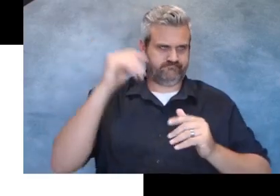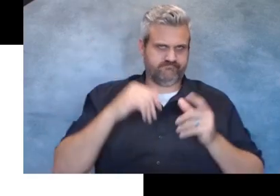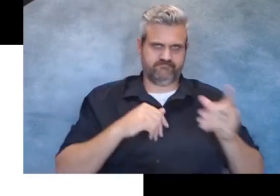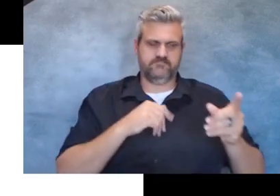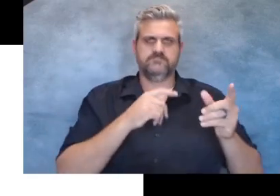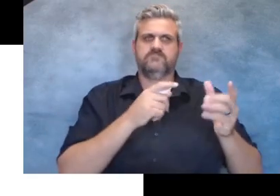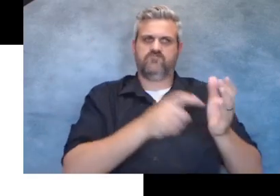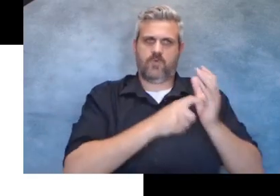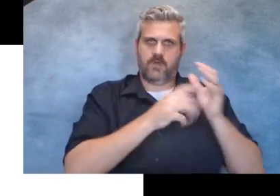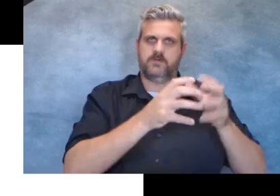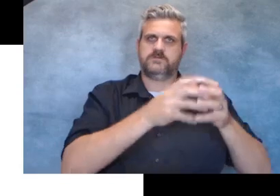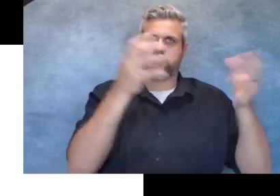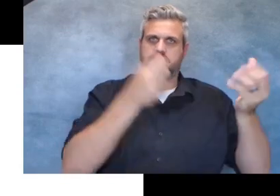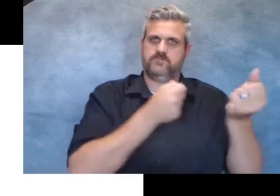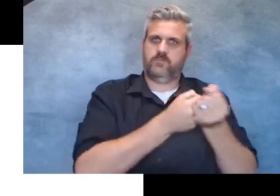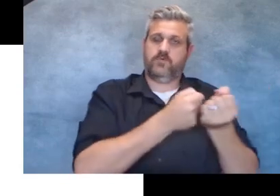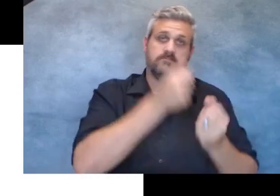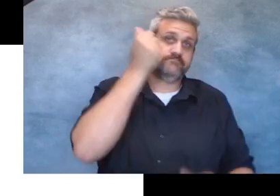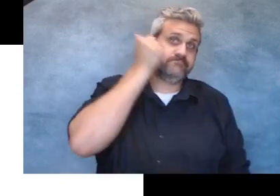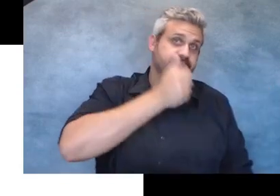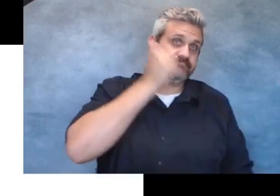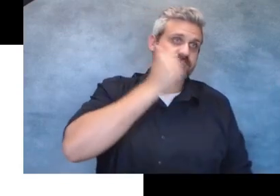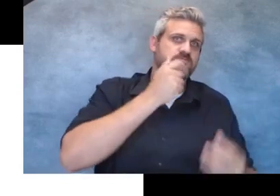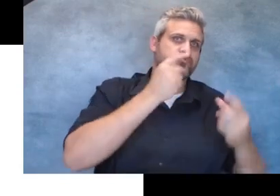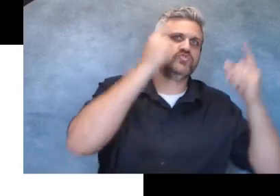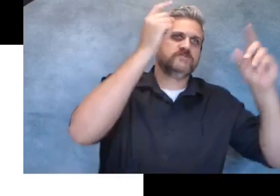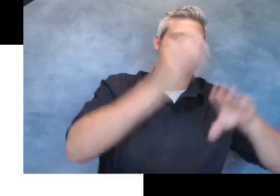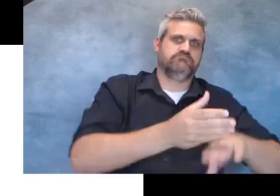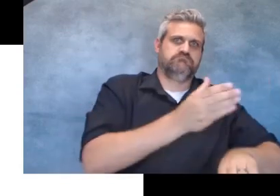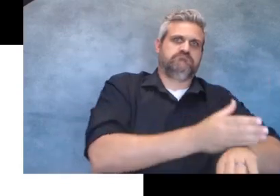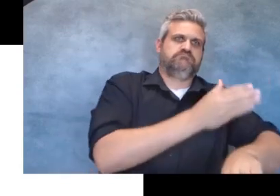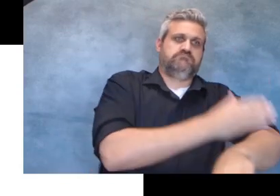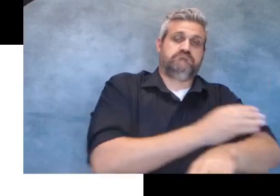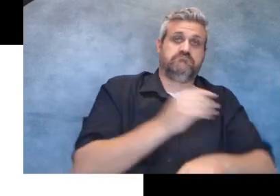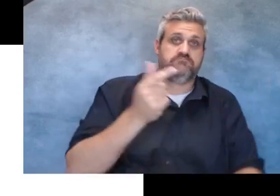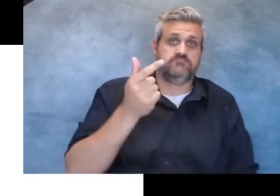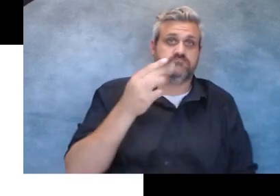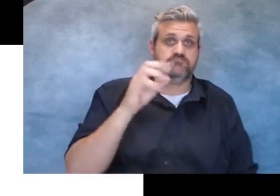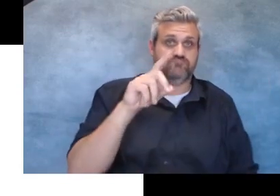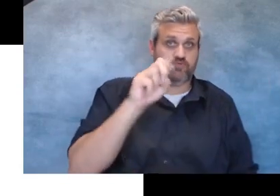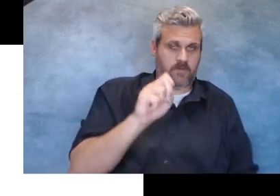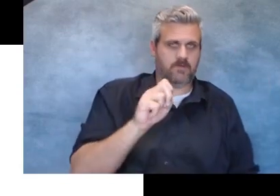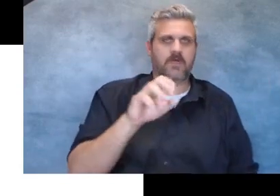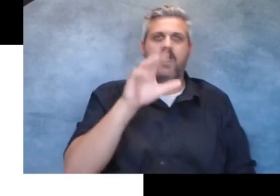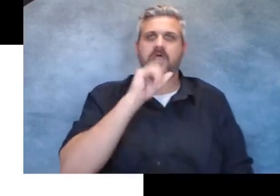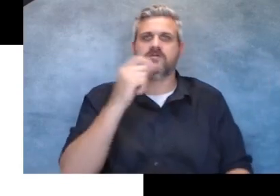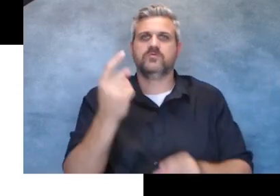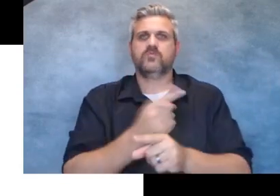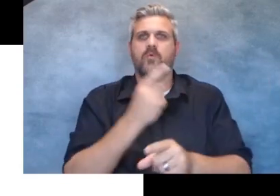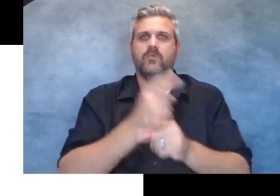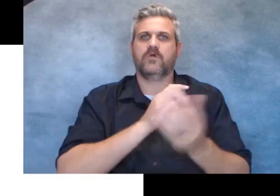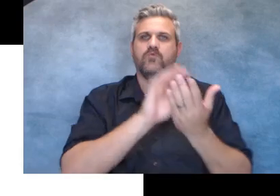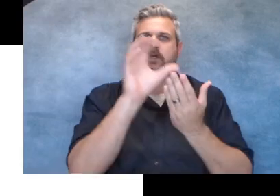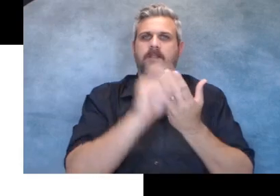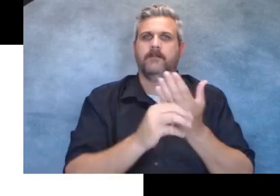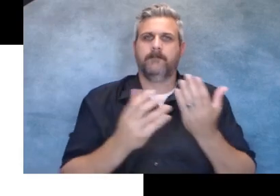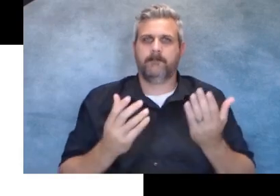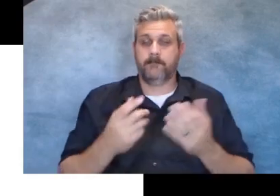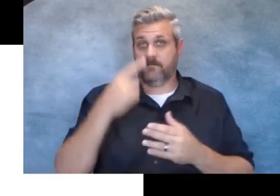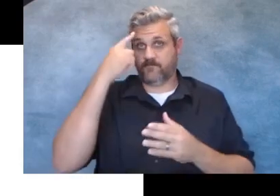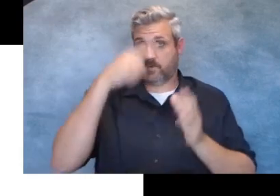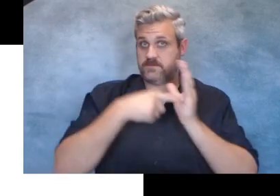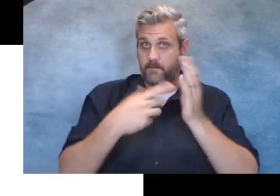requires substantial supports daily to achieve gains in the grade and age-appropriate curriculum.